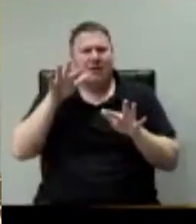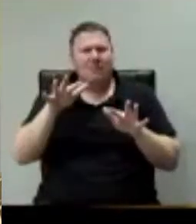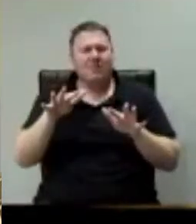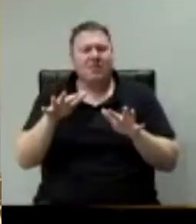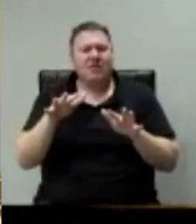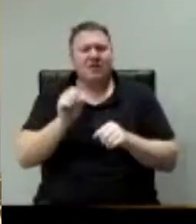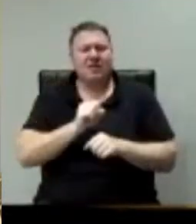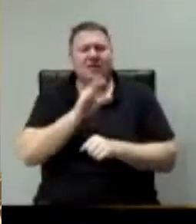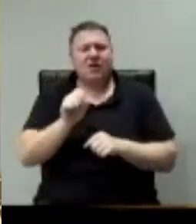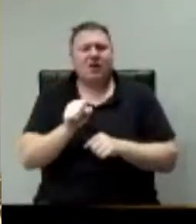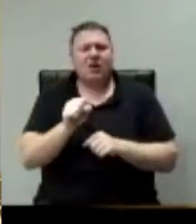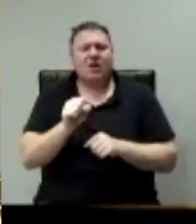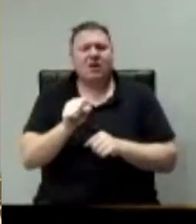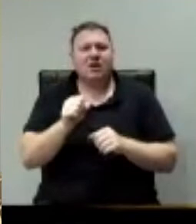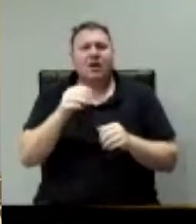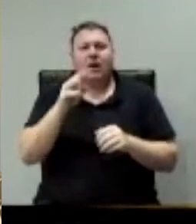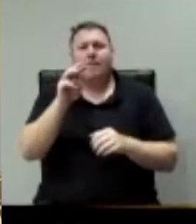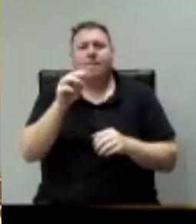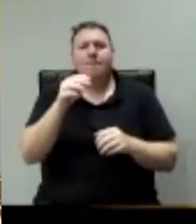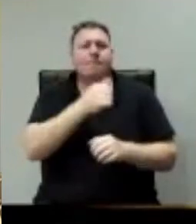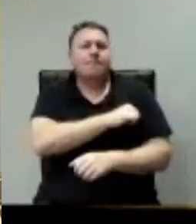aid schemes.